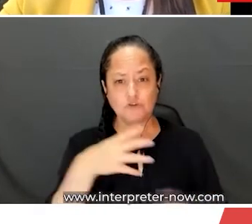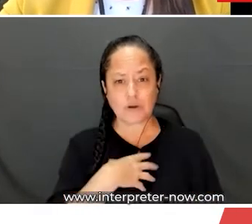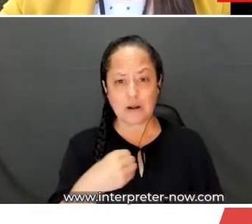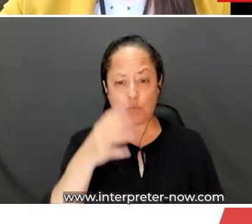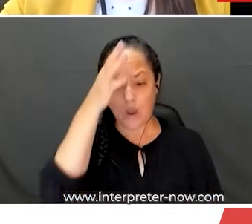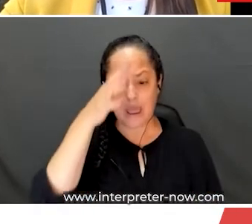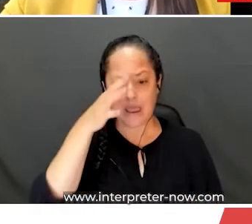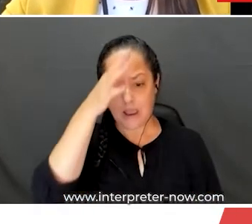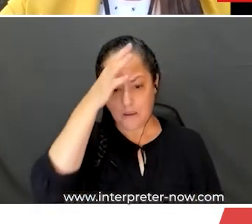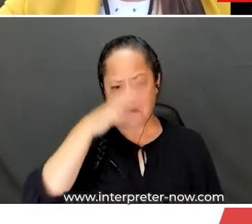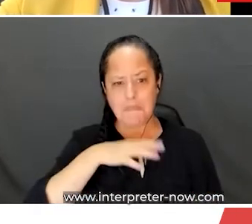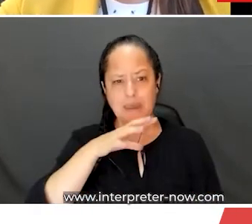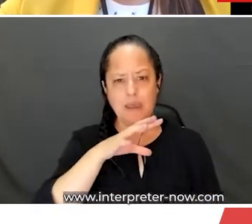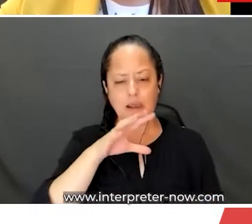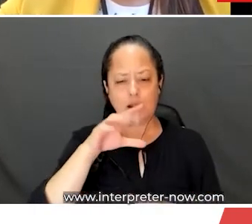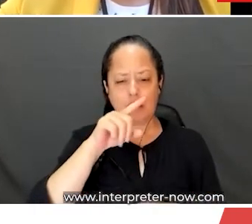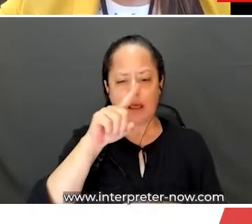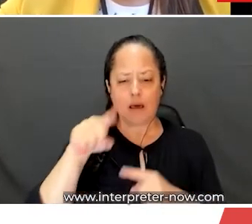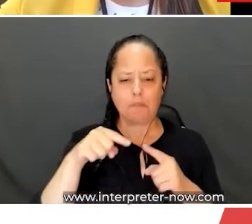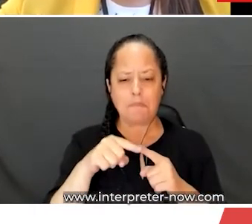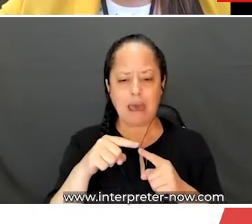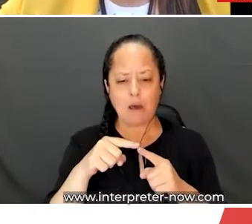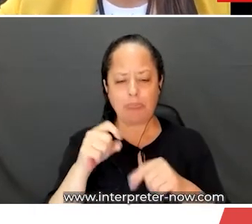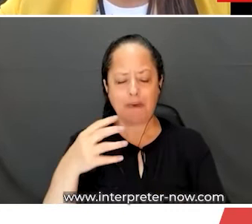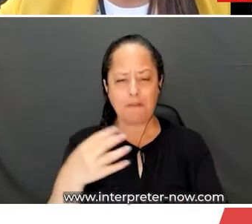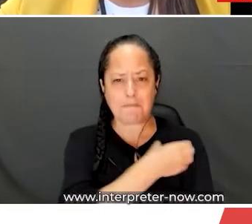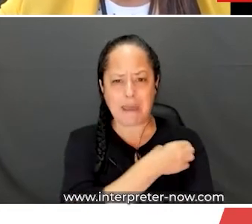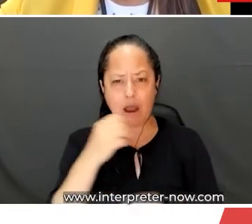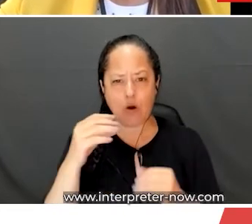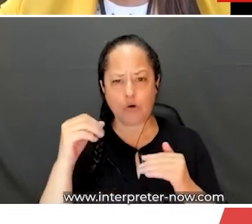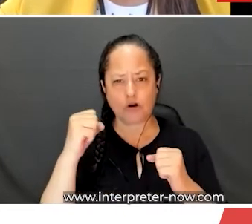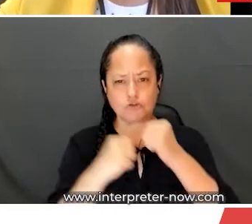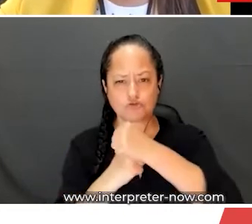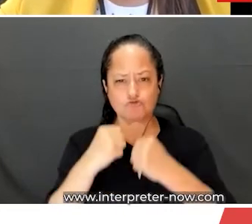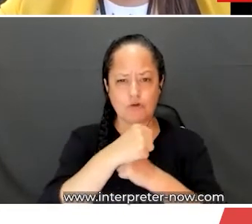within this about the power structure and their role?